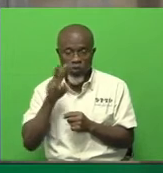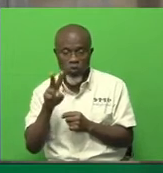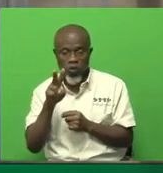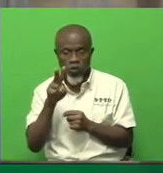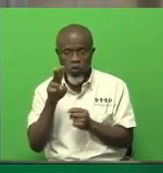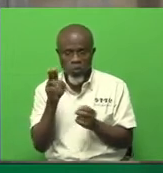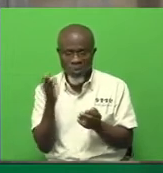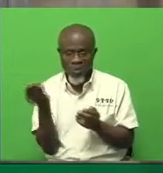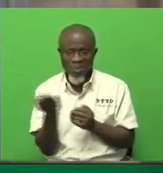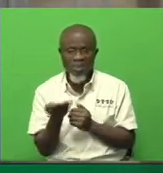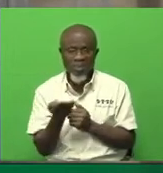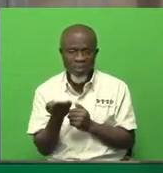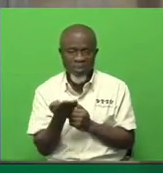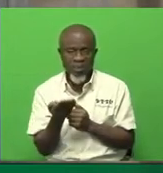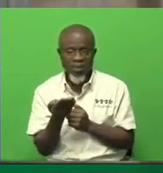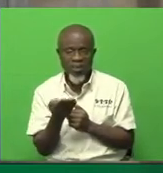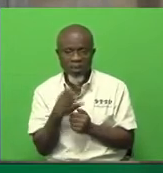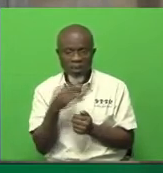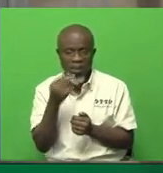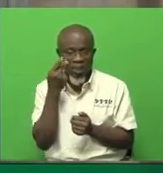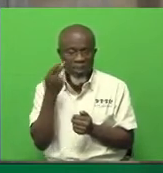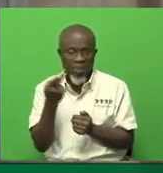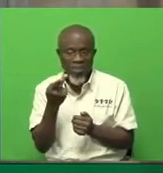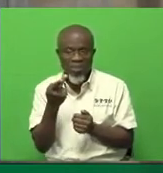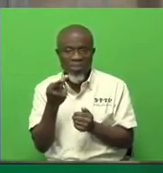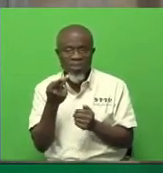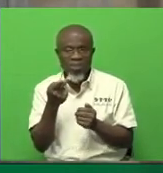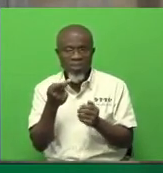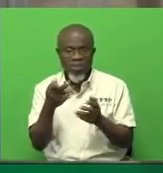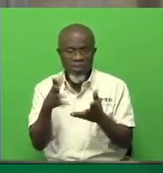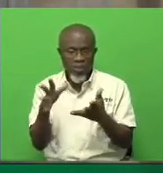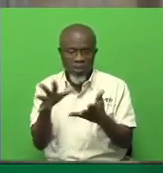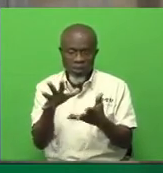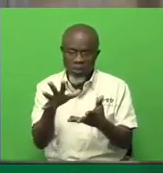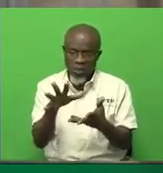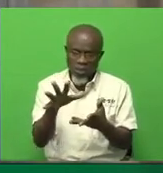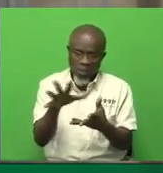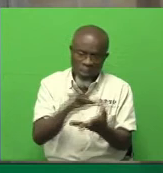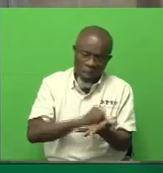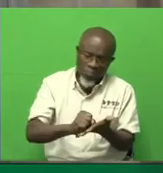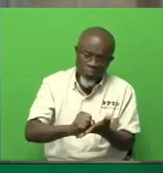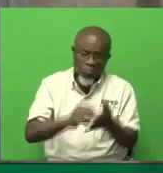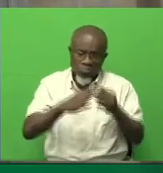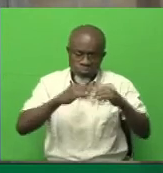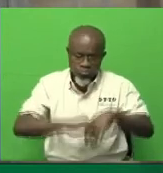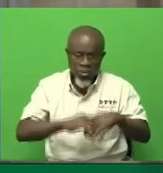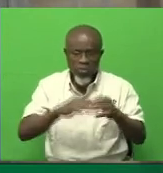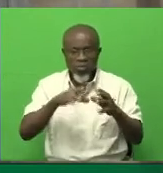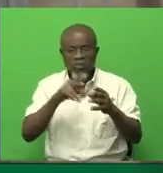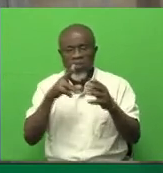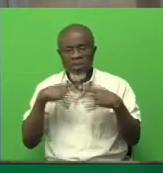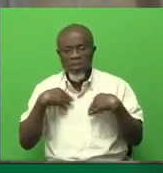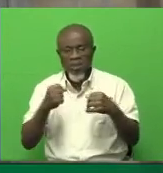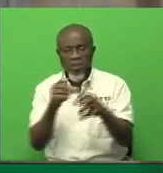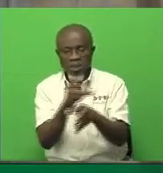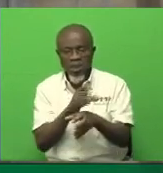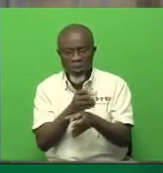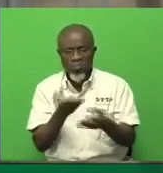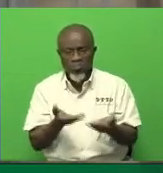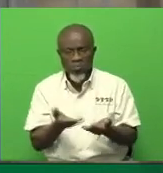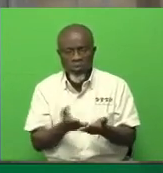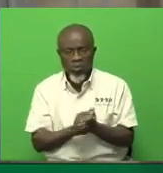a virtual collapse of our nation's Health infrastructure under Minister dial Singh a junior doctor